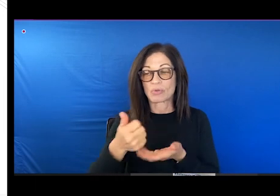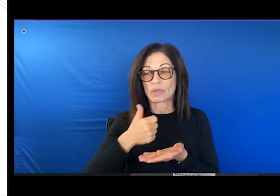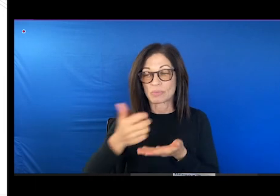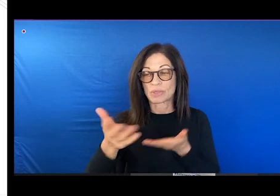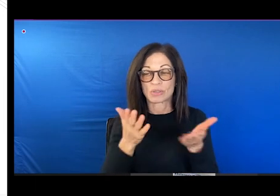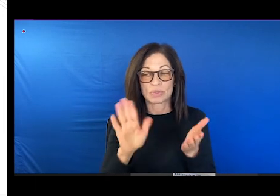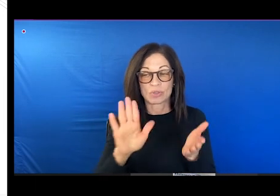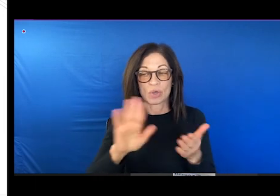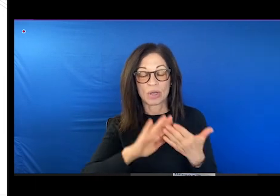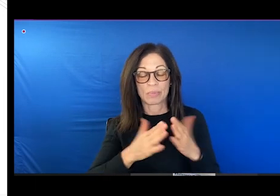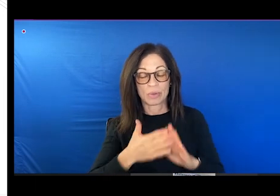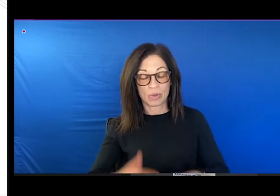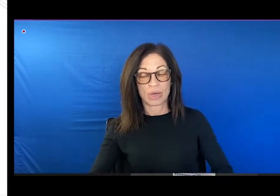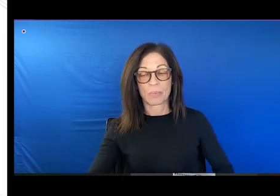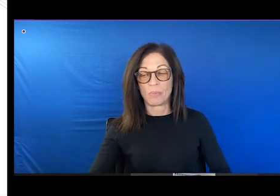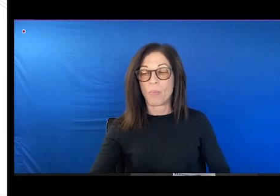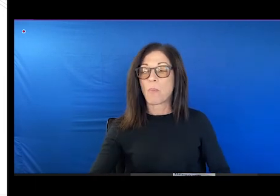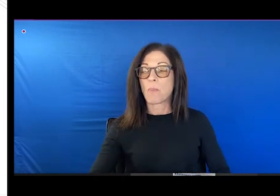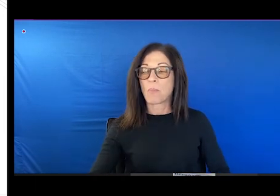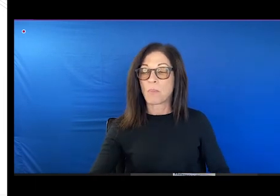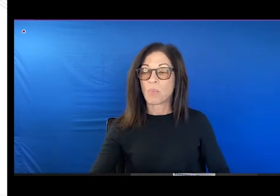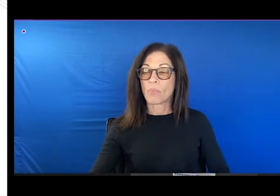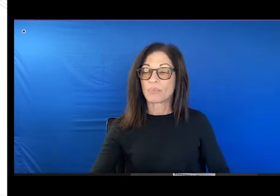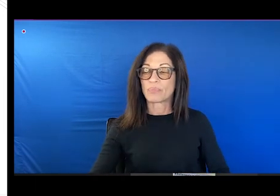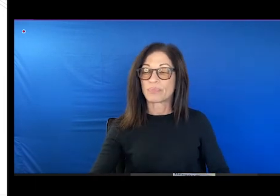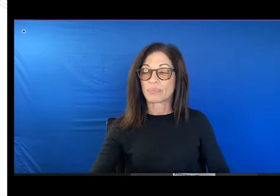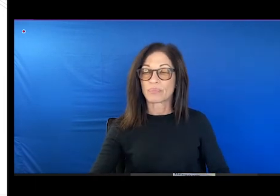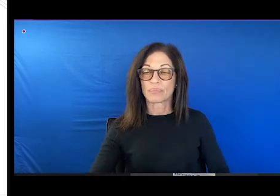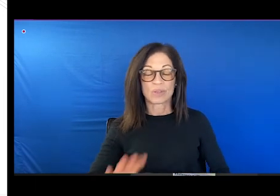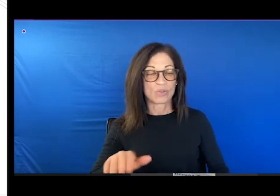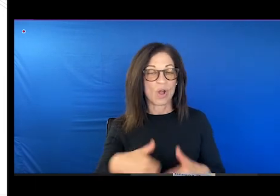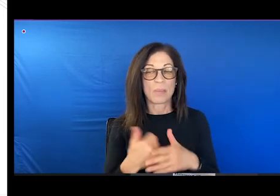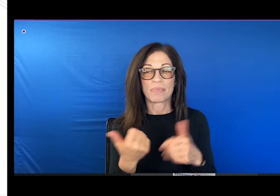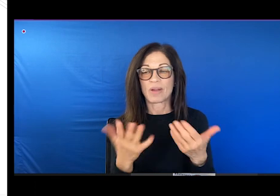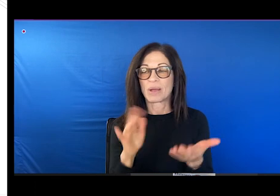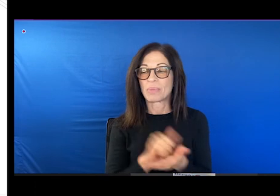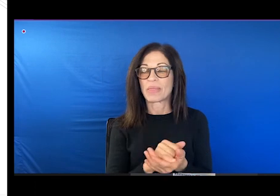to support transportation service in your community. These